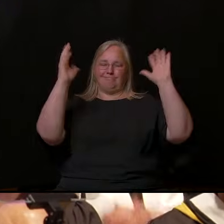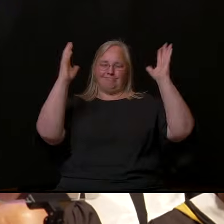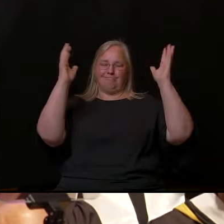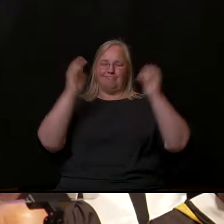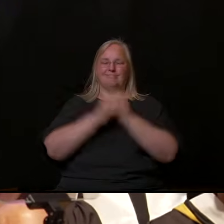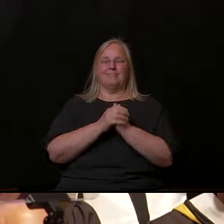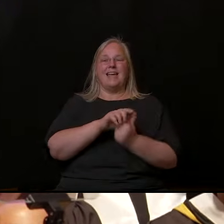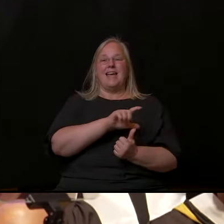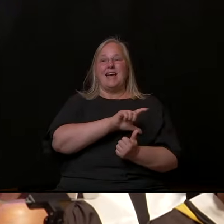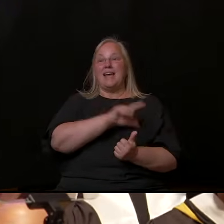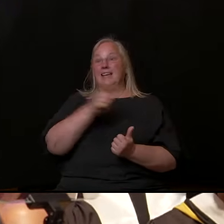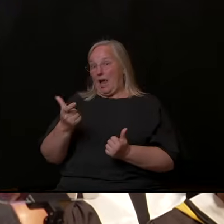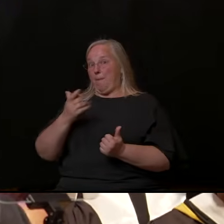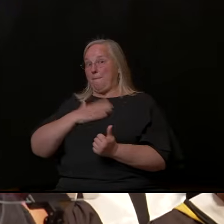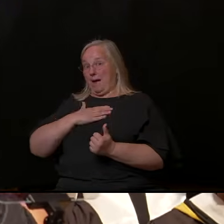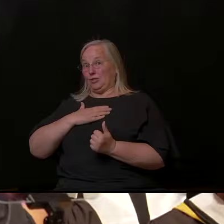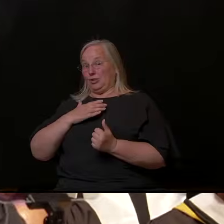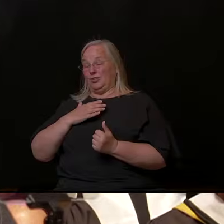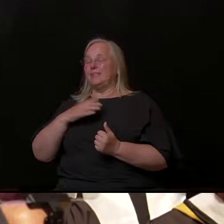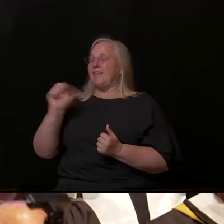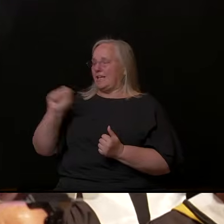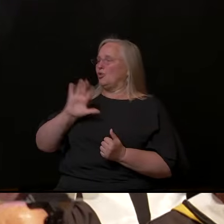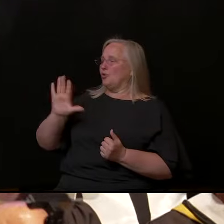Now I get to go. Yeah, your turn now. No, okay.